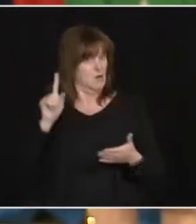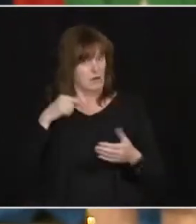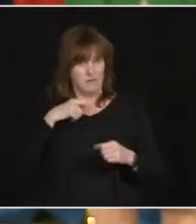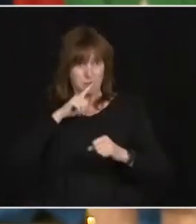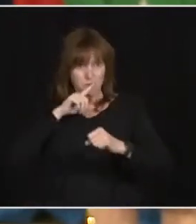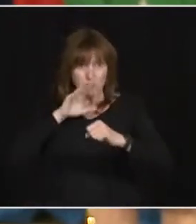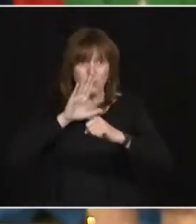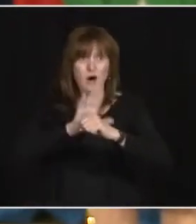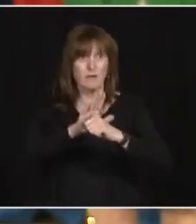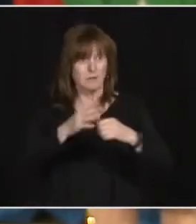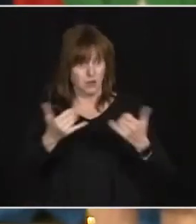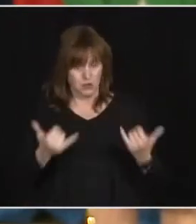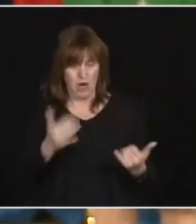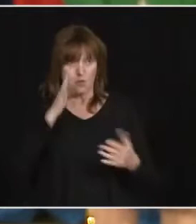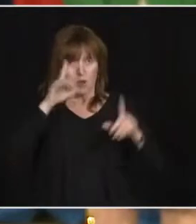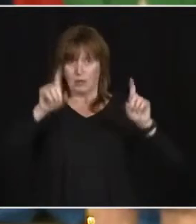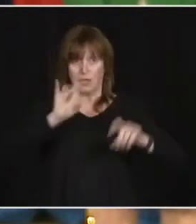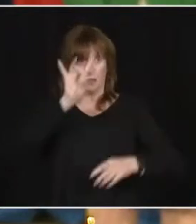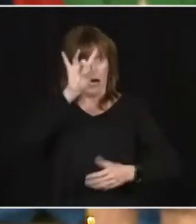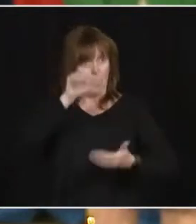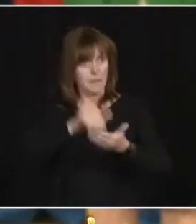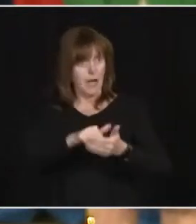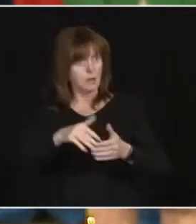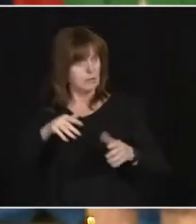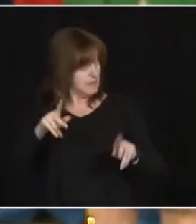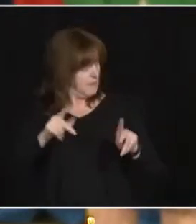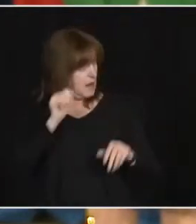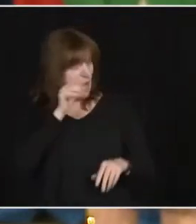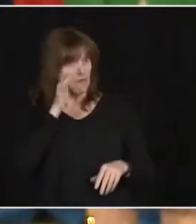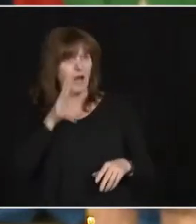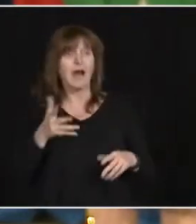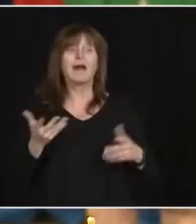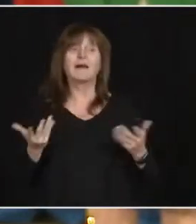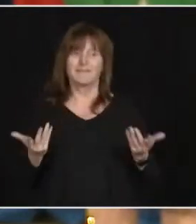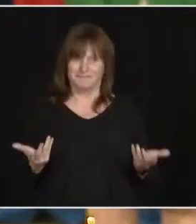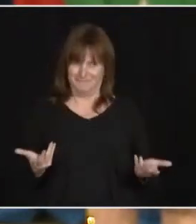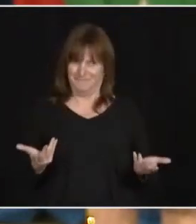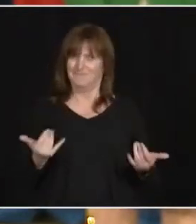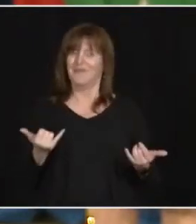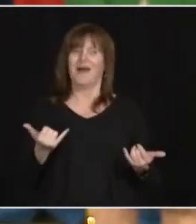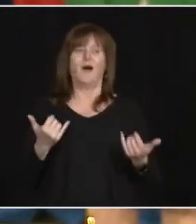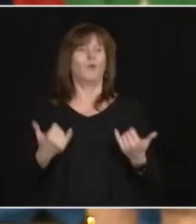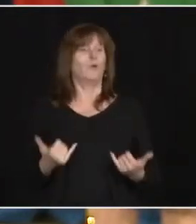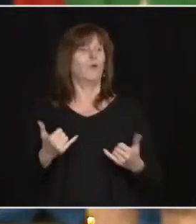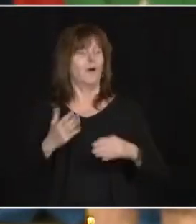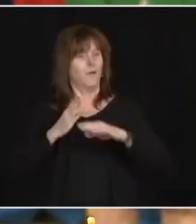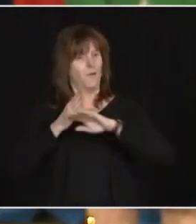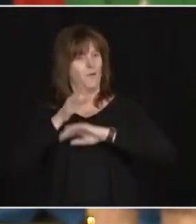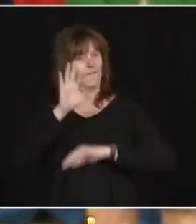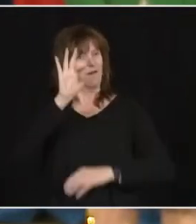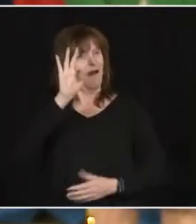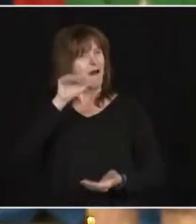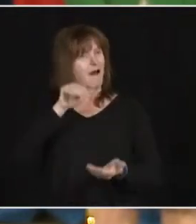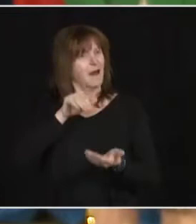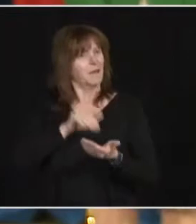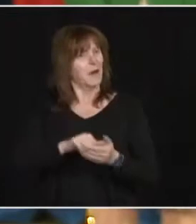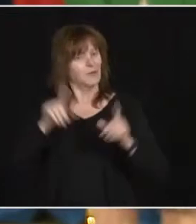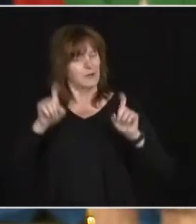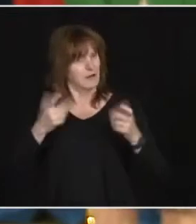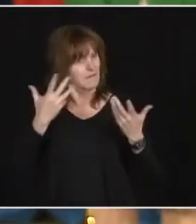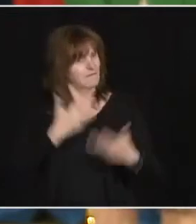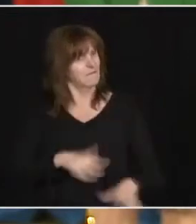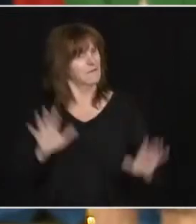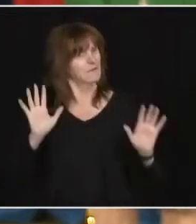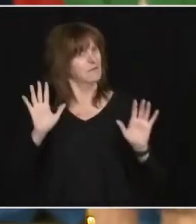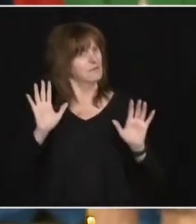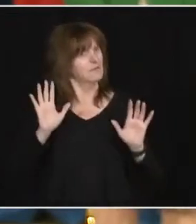8,000 people a day. Well, today we're at over 9,000 COVID-19 tests.